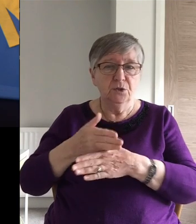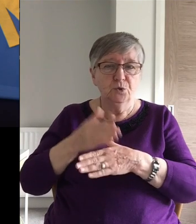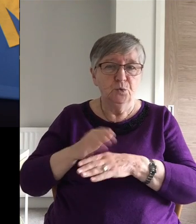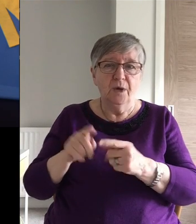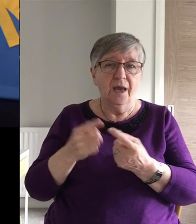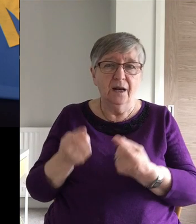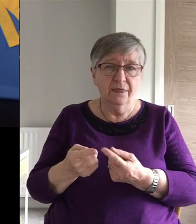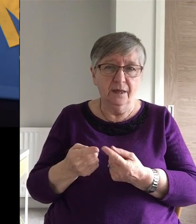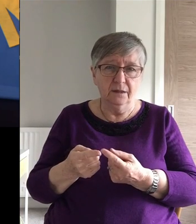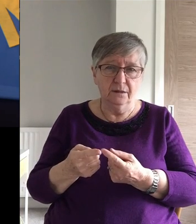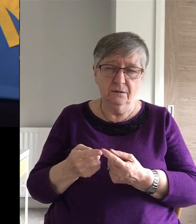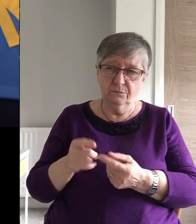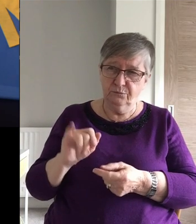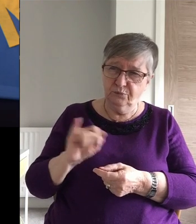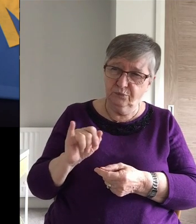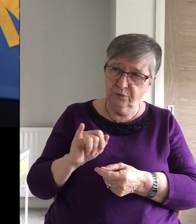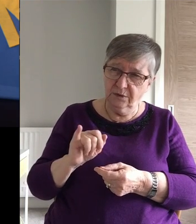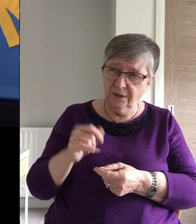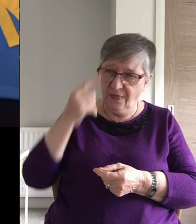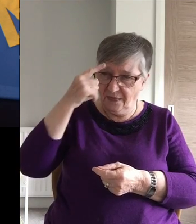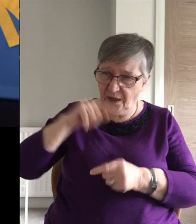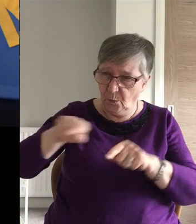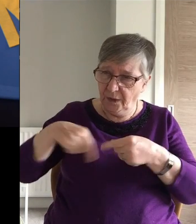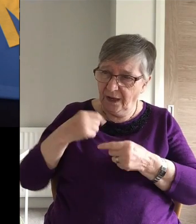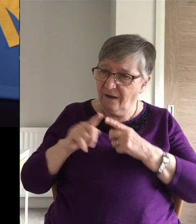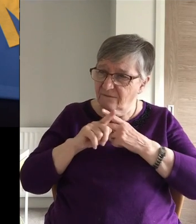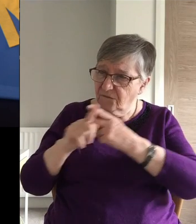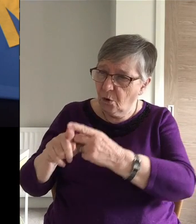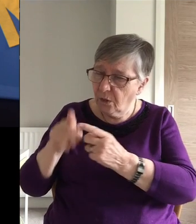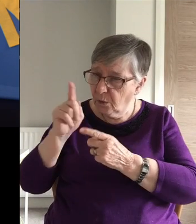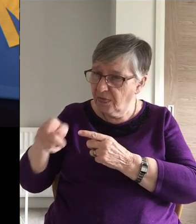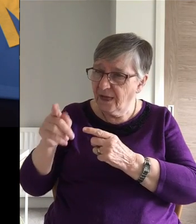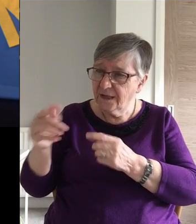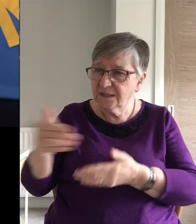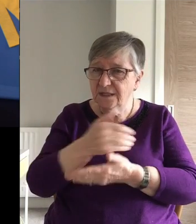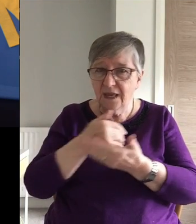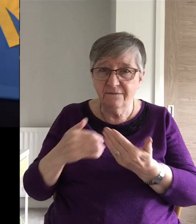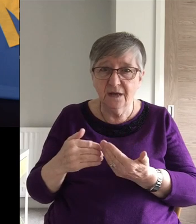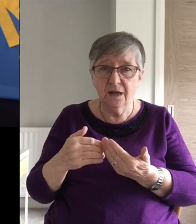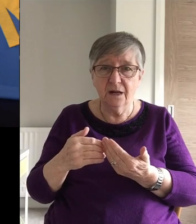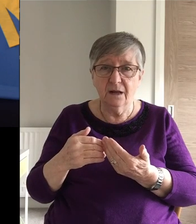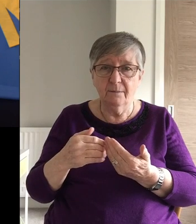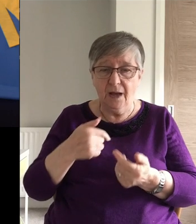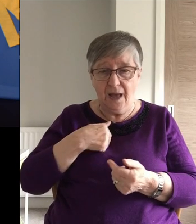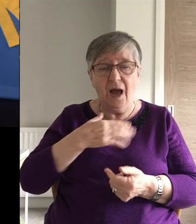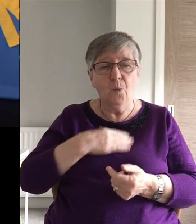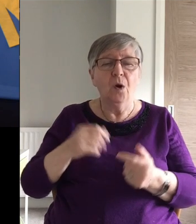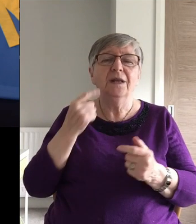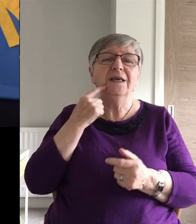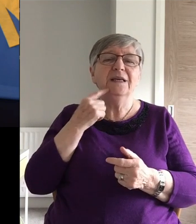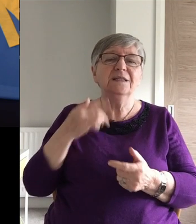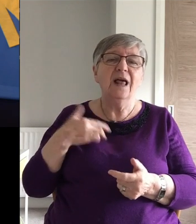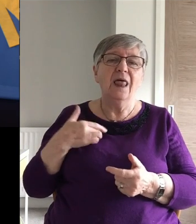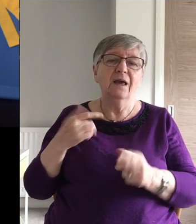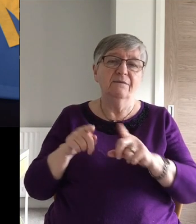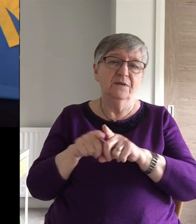Oh, the audacity to think that we can follow such a Saviour and have an easy time at the same